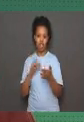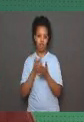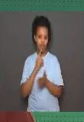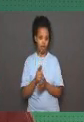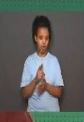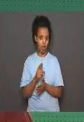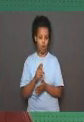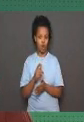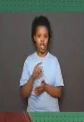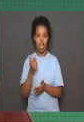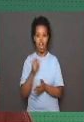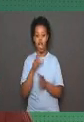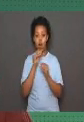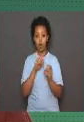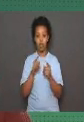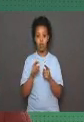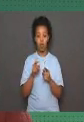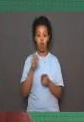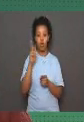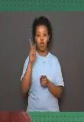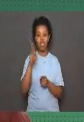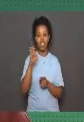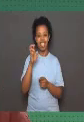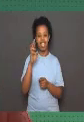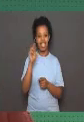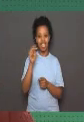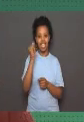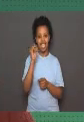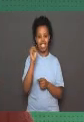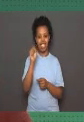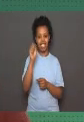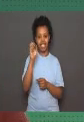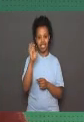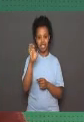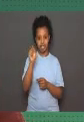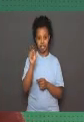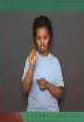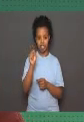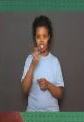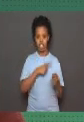learned about kinesis, which is the general response to stimuli.